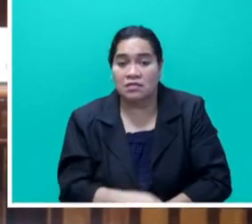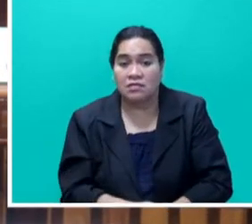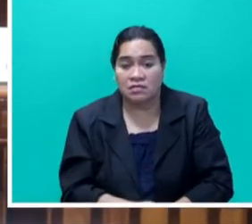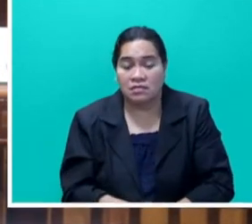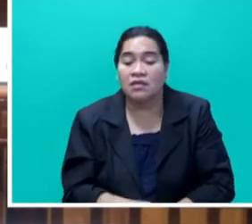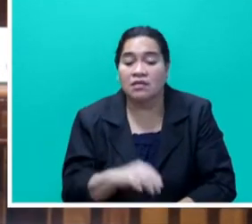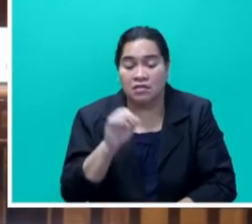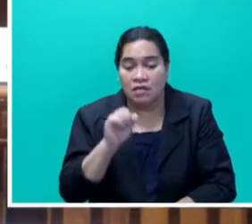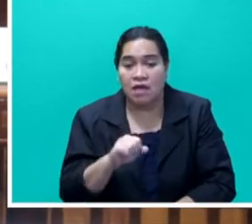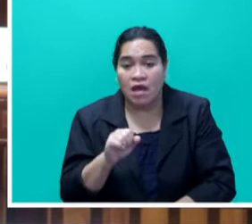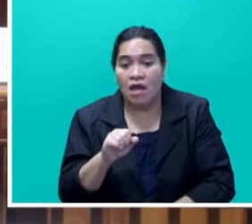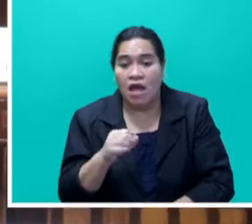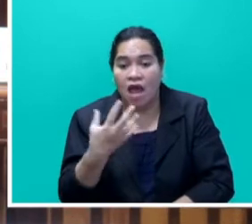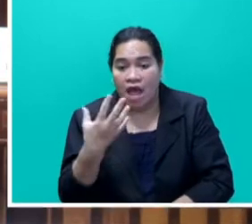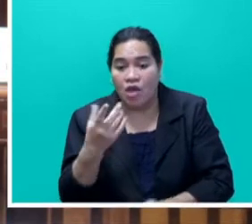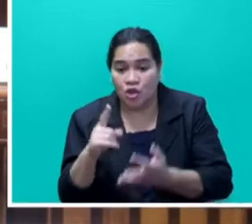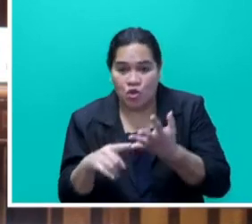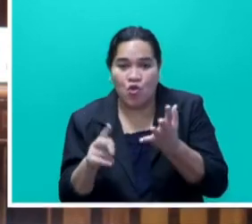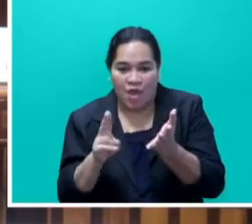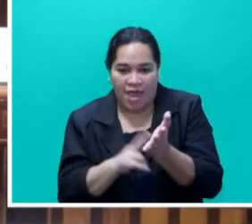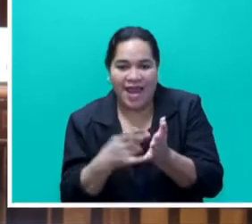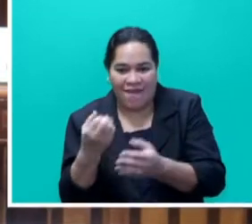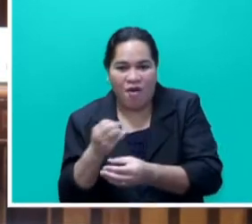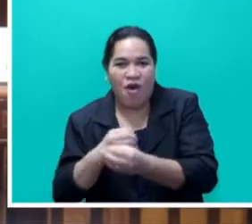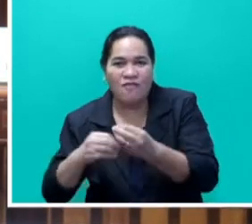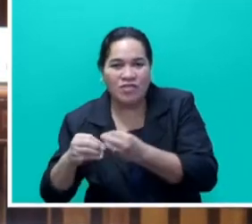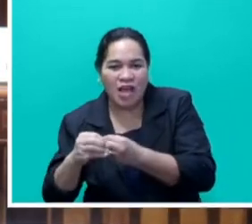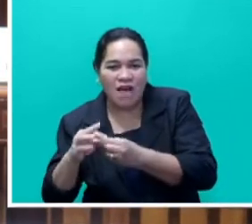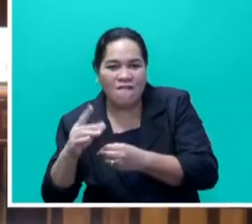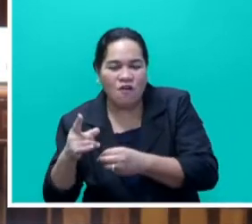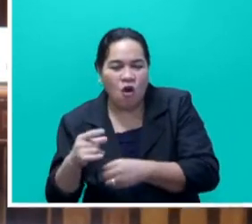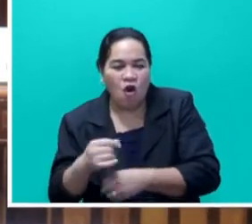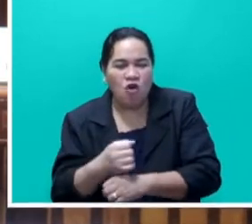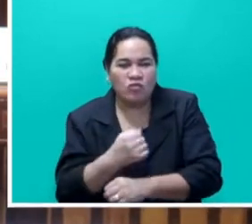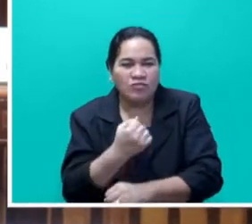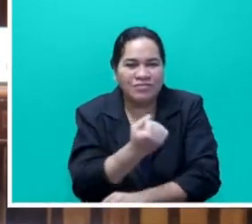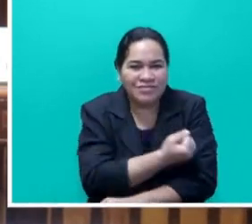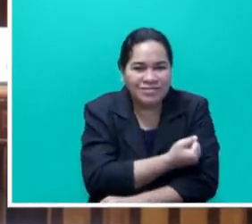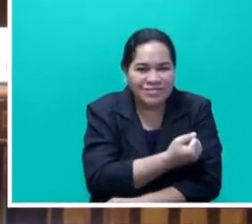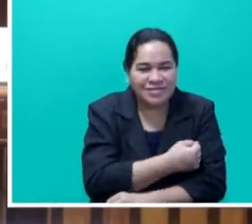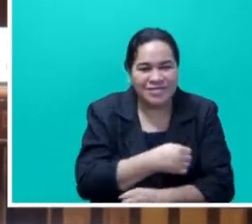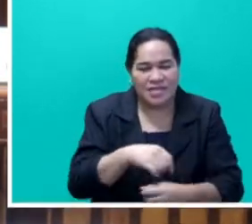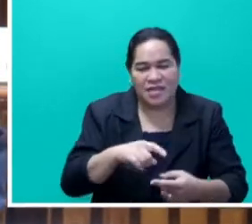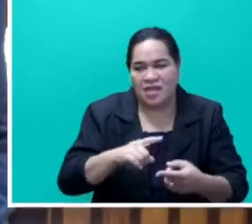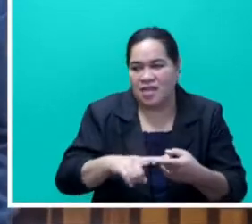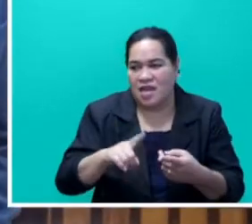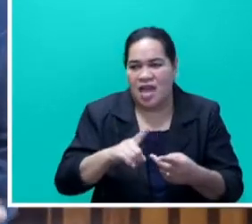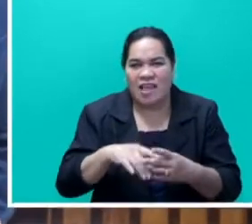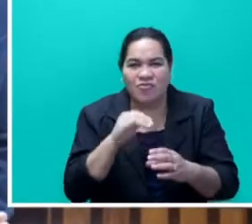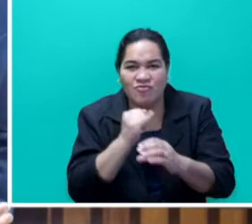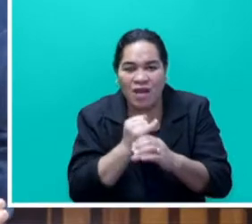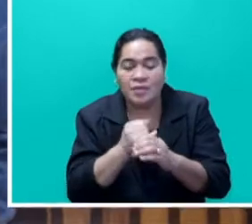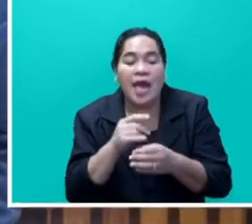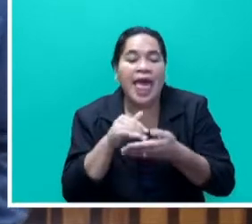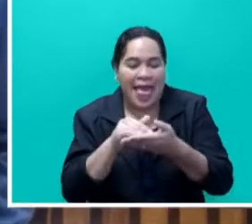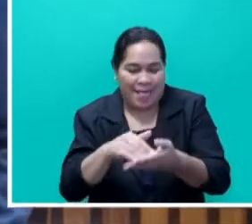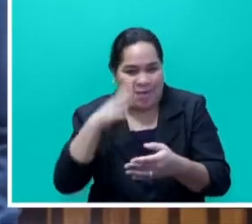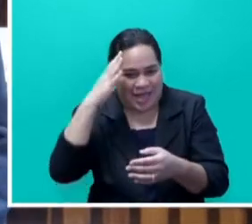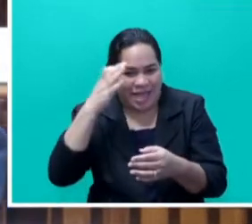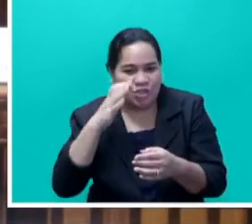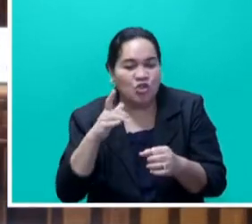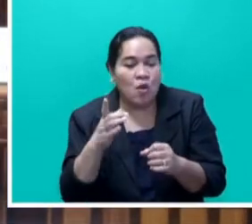have, the United Nations Office on Drugs and Crimes actually does help countries, for example, to develop laws around